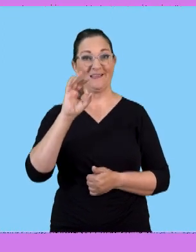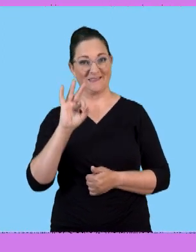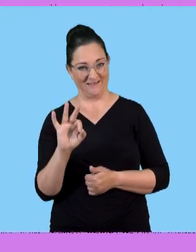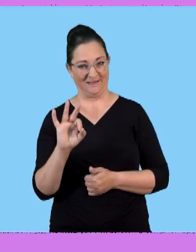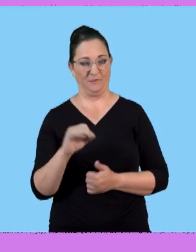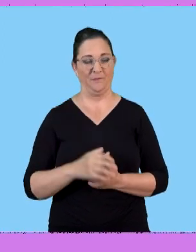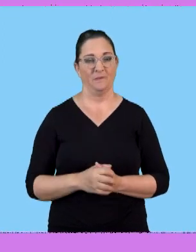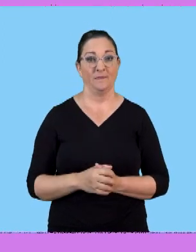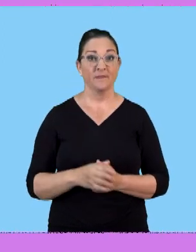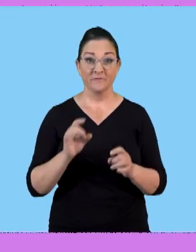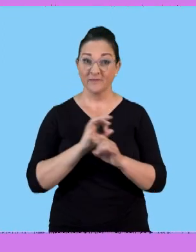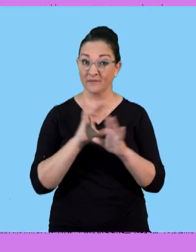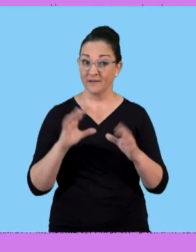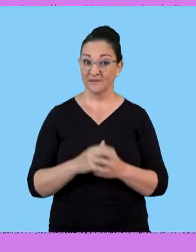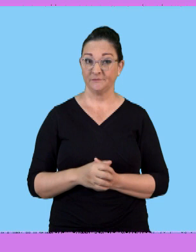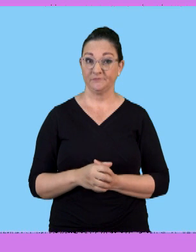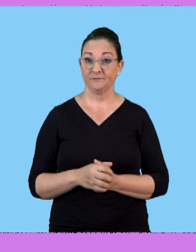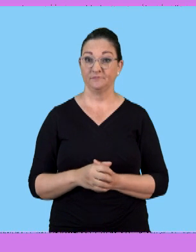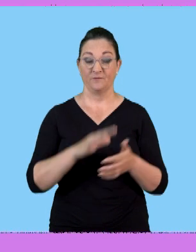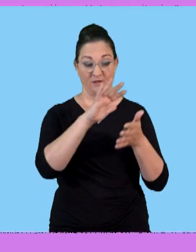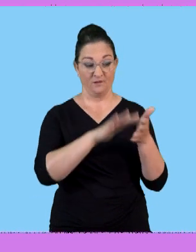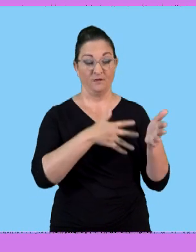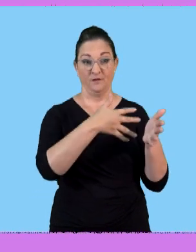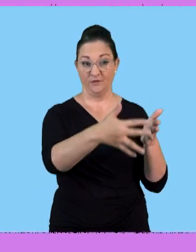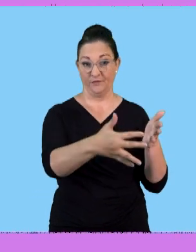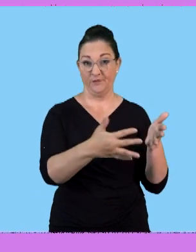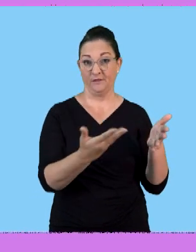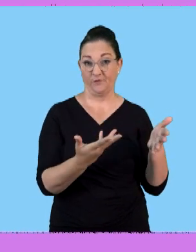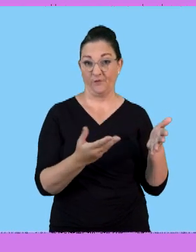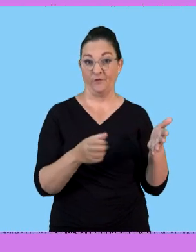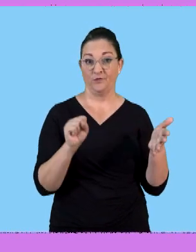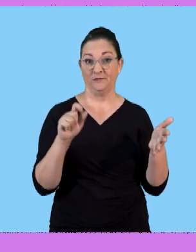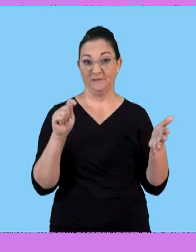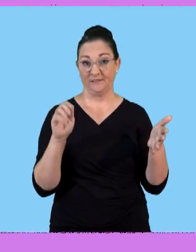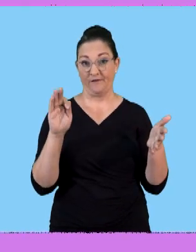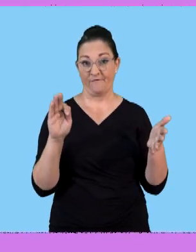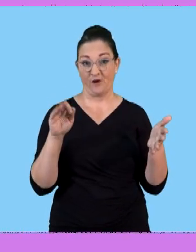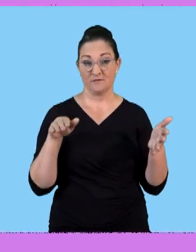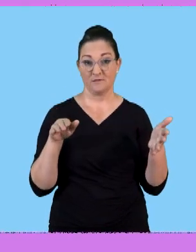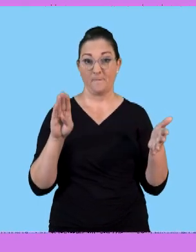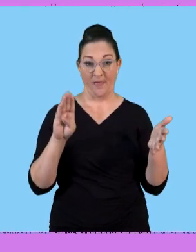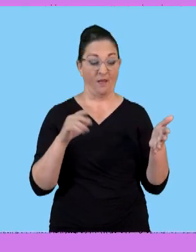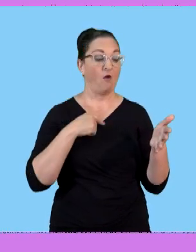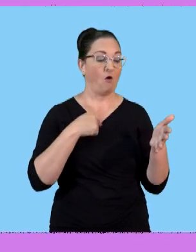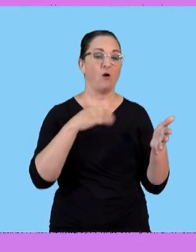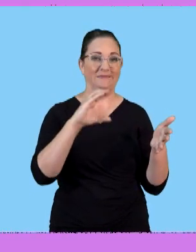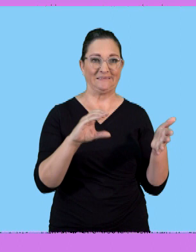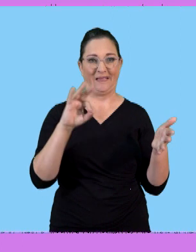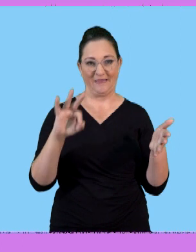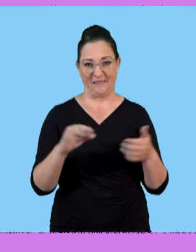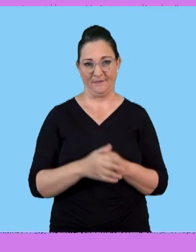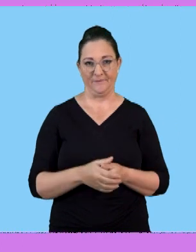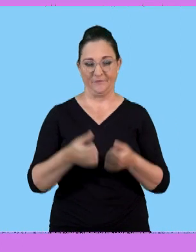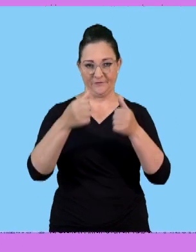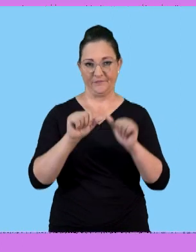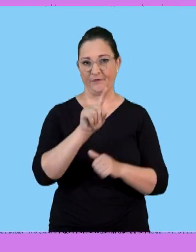but C3. Guys, are we clear? So the grid reference of St. Francis Bay is C3. All right, let